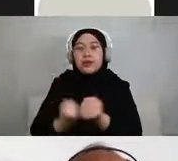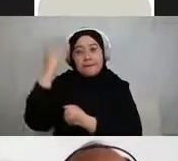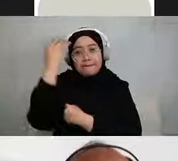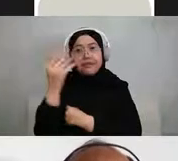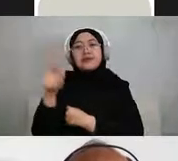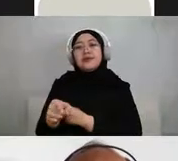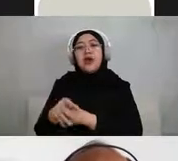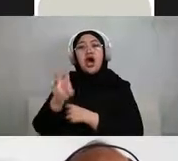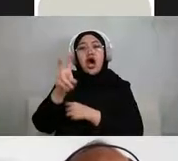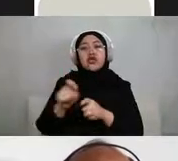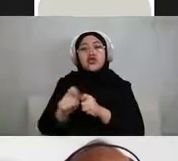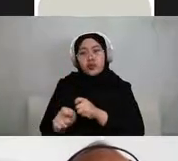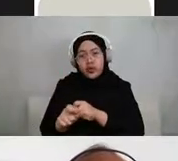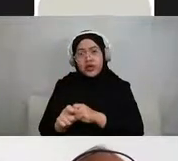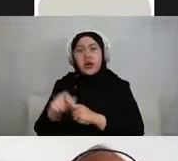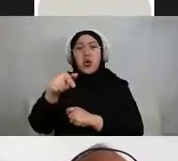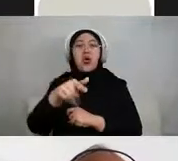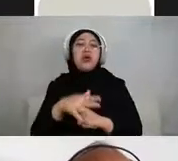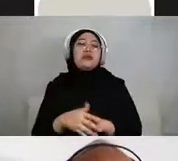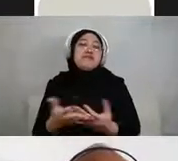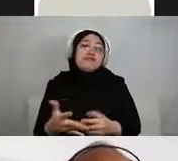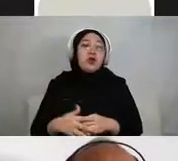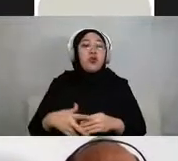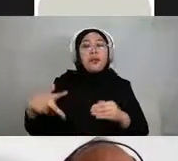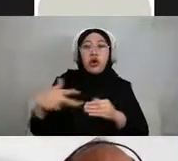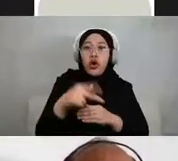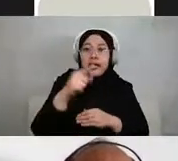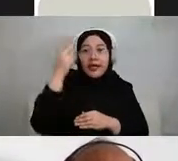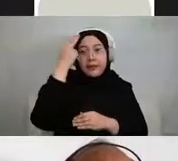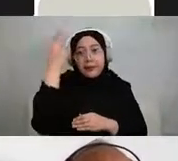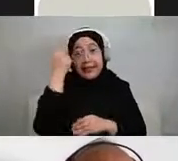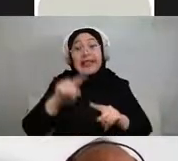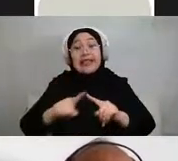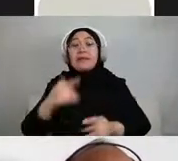the funds requirement is there. Ultimately, whenever